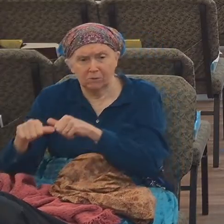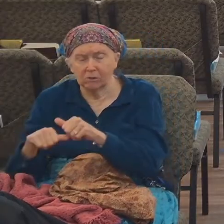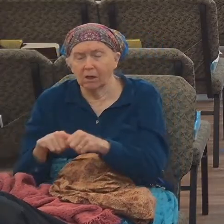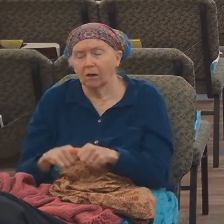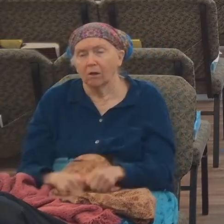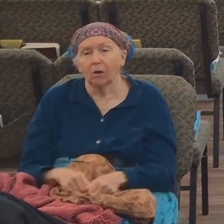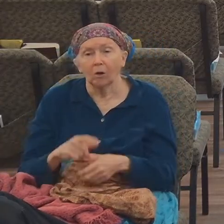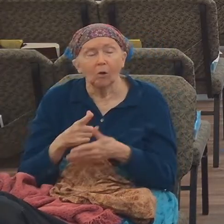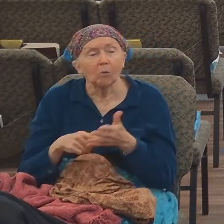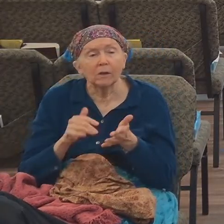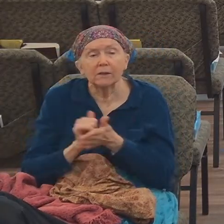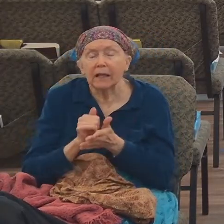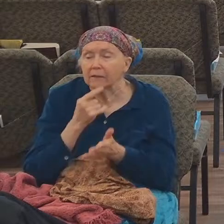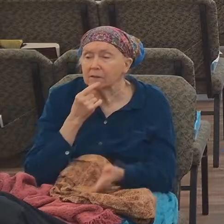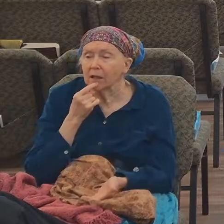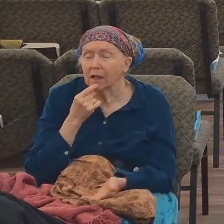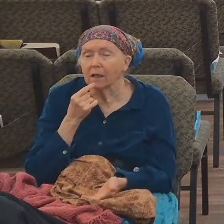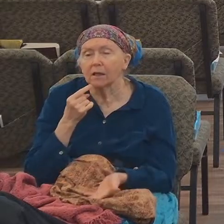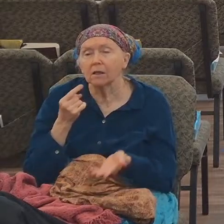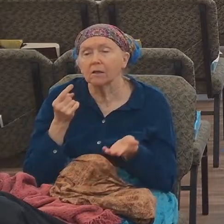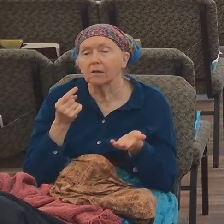What does that say